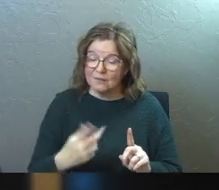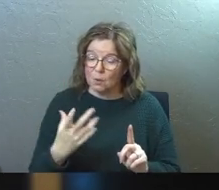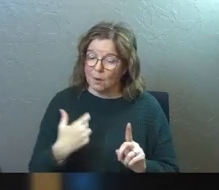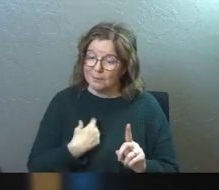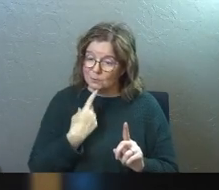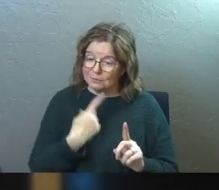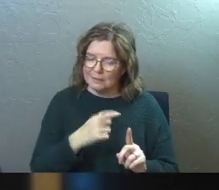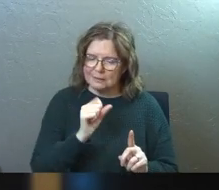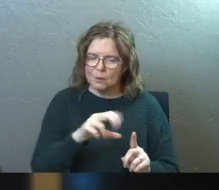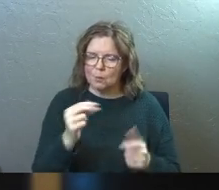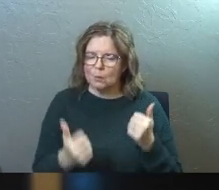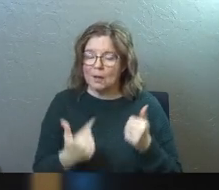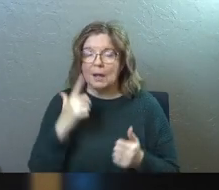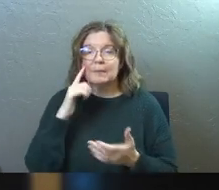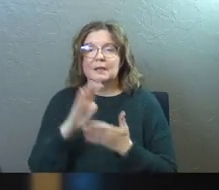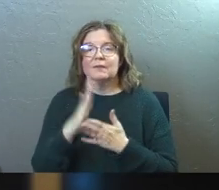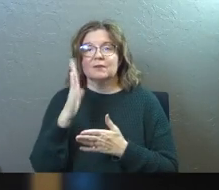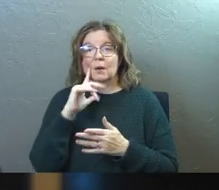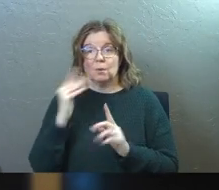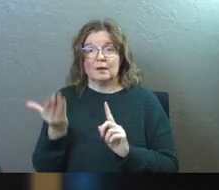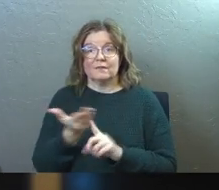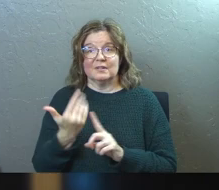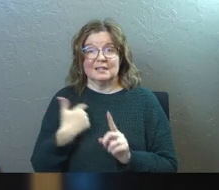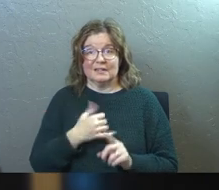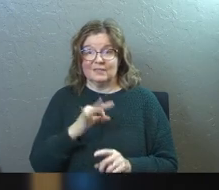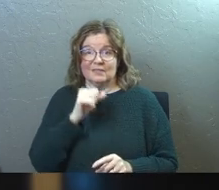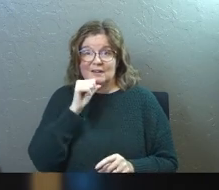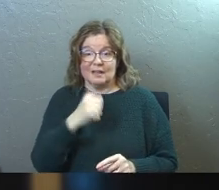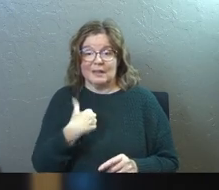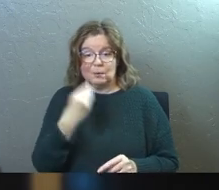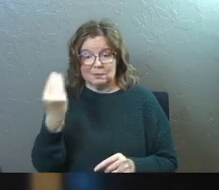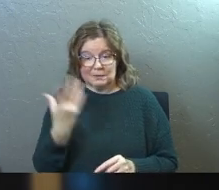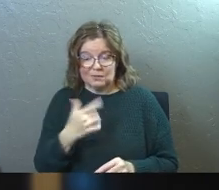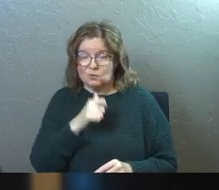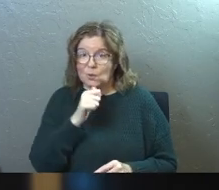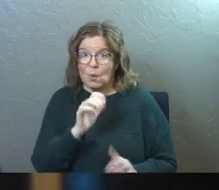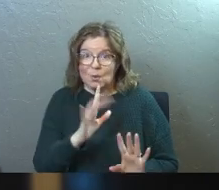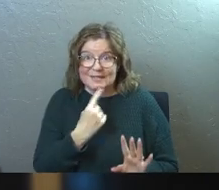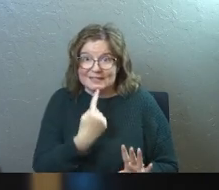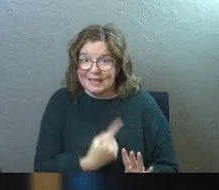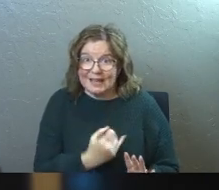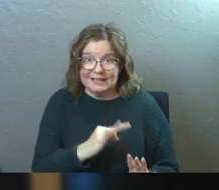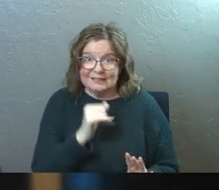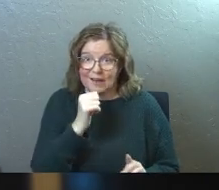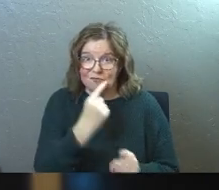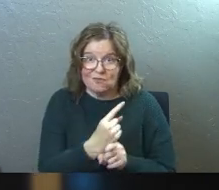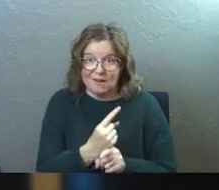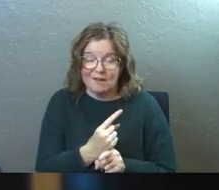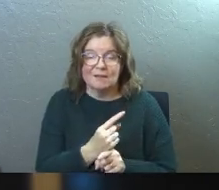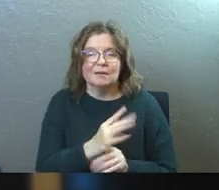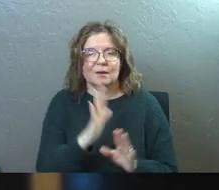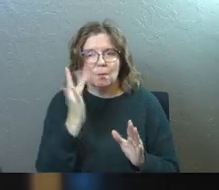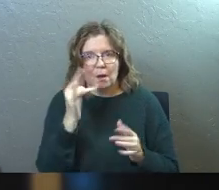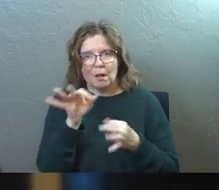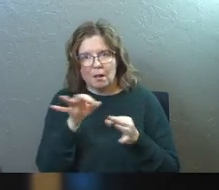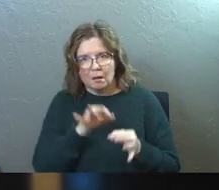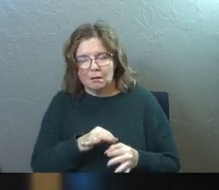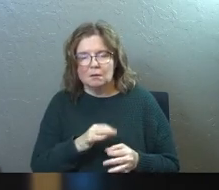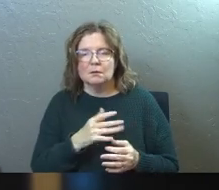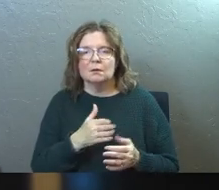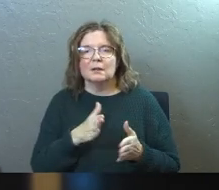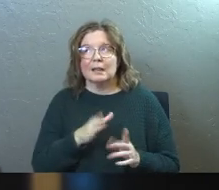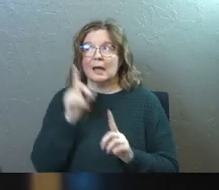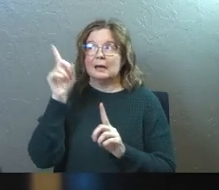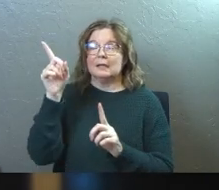you want me to say? And I believe that God will convict us if they're not. I believe that he will tell us, don't you dare say those things in that group. Here's why. And